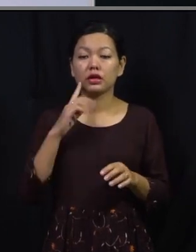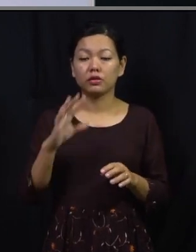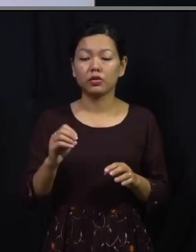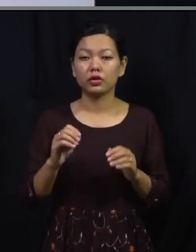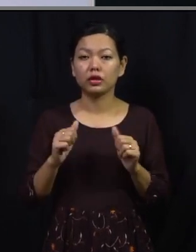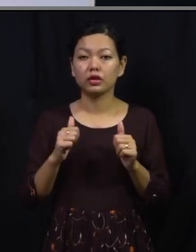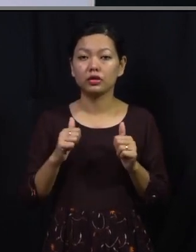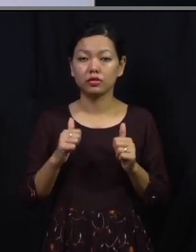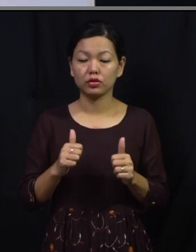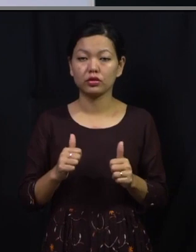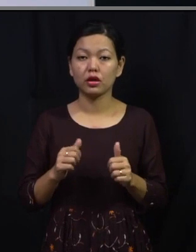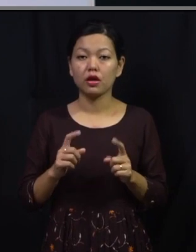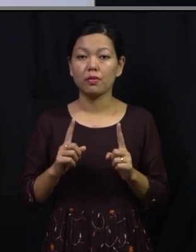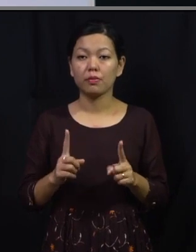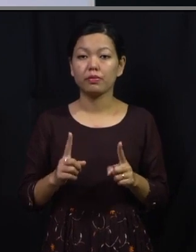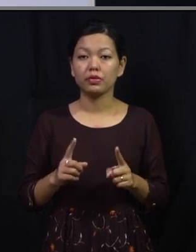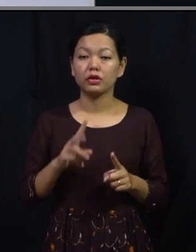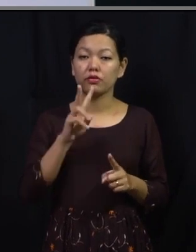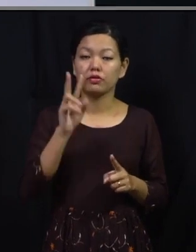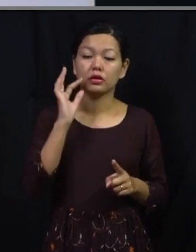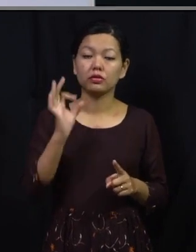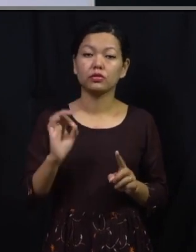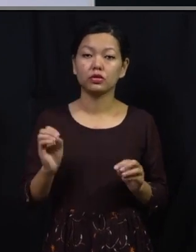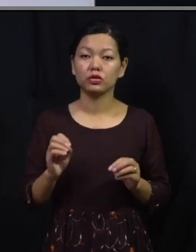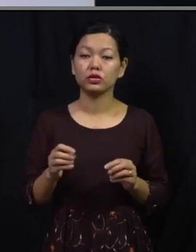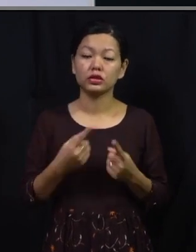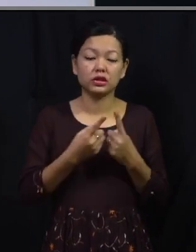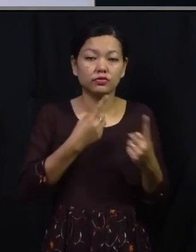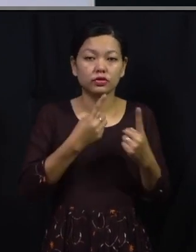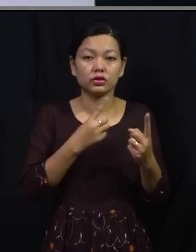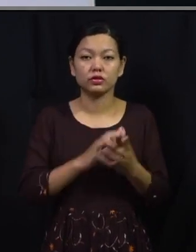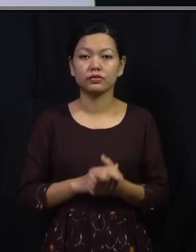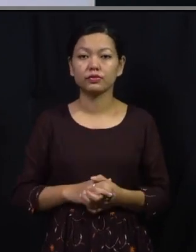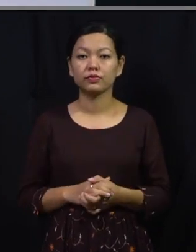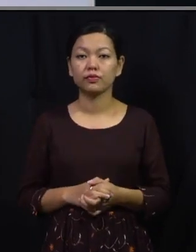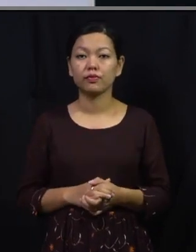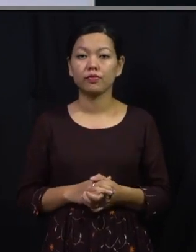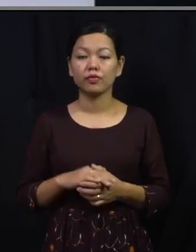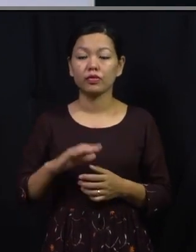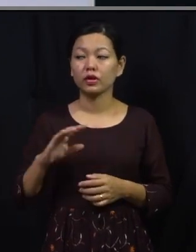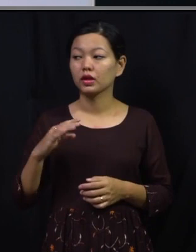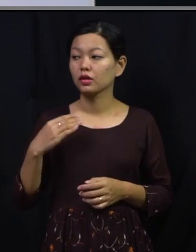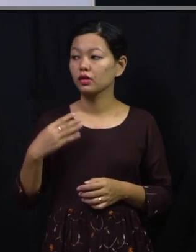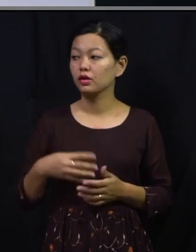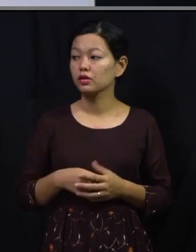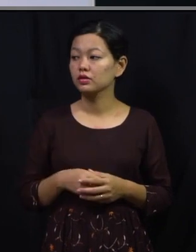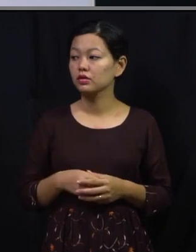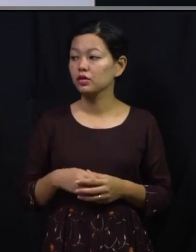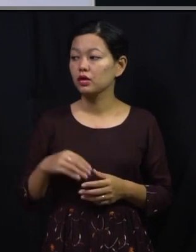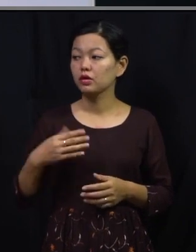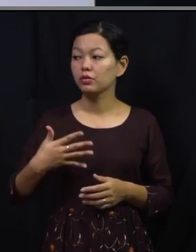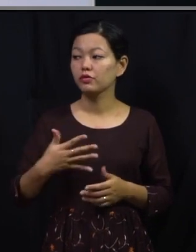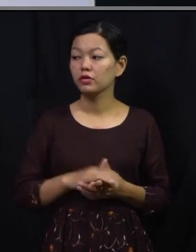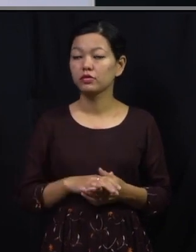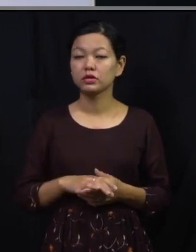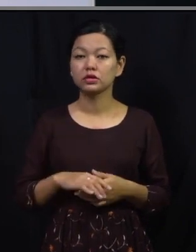is whether the total credit and the total debit is equal or not. The next is income statement. Income